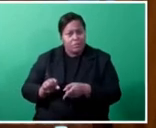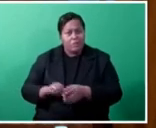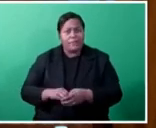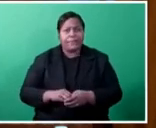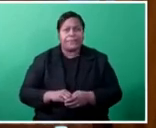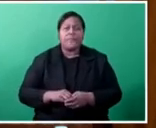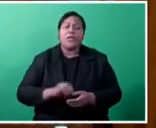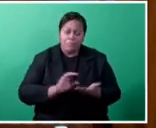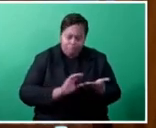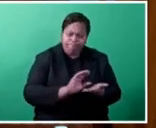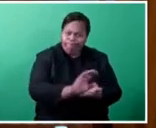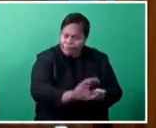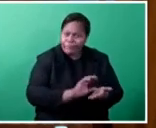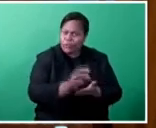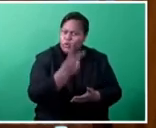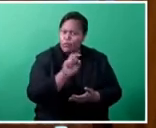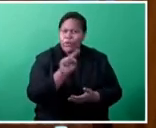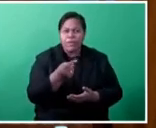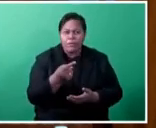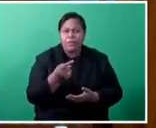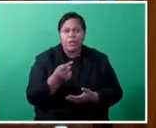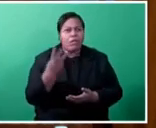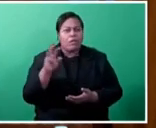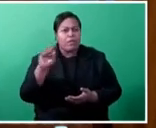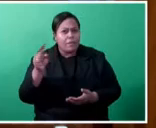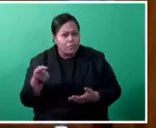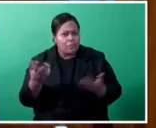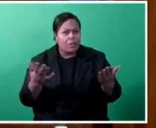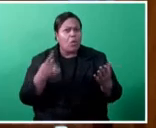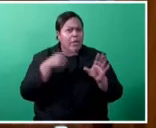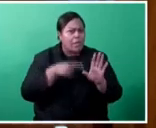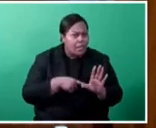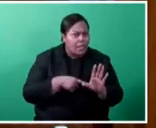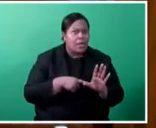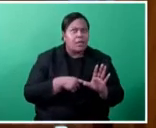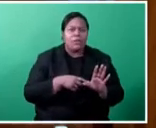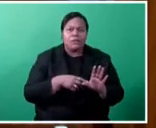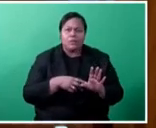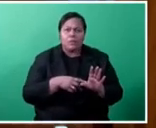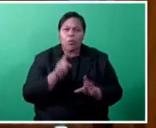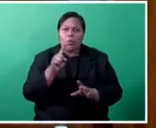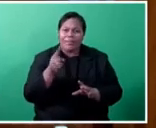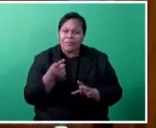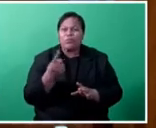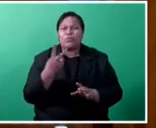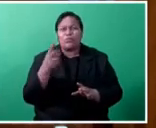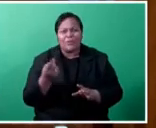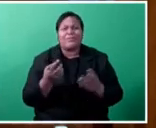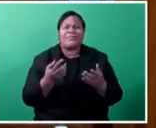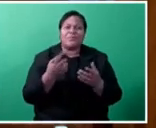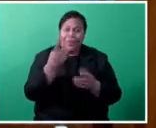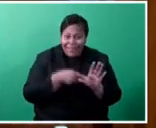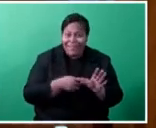between $20,000 to $30,000 and yearly rental of about $1,200 to $1,800 a year. Honorable Speaker,